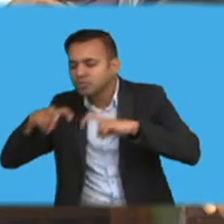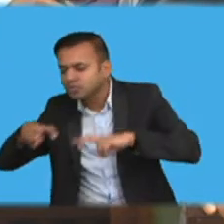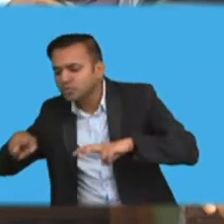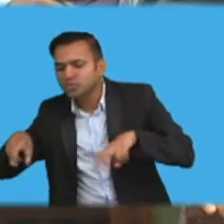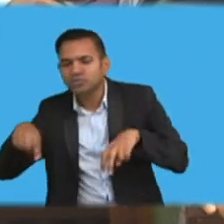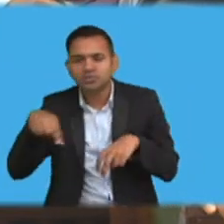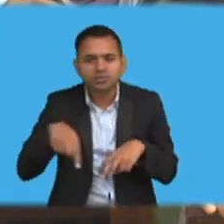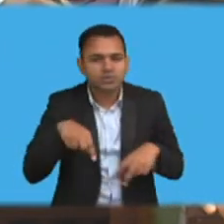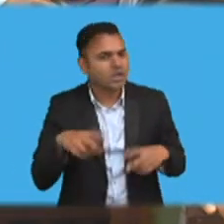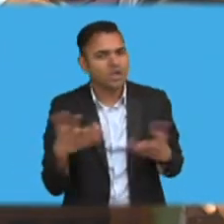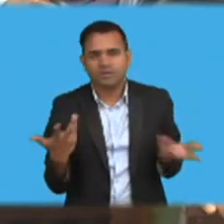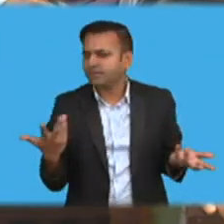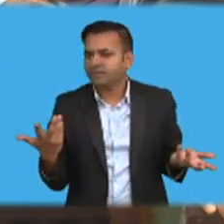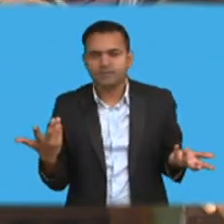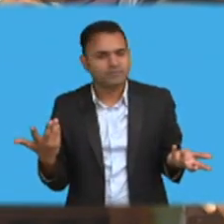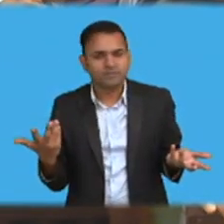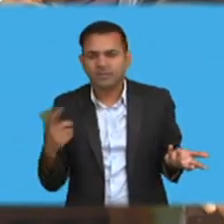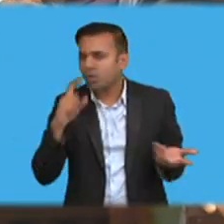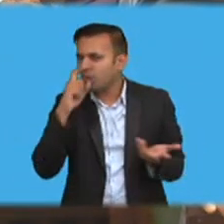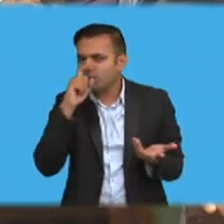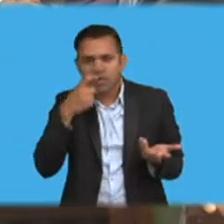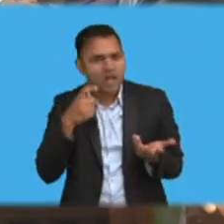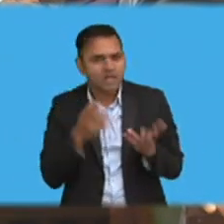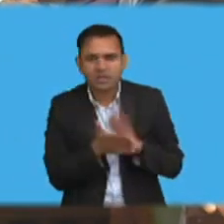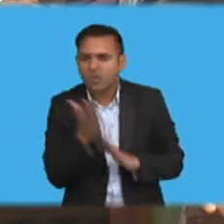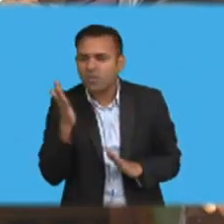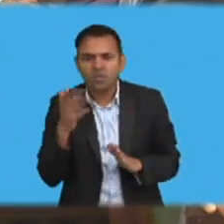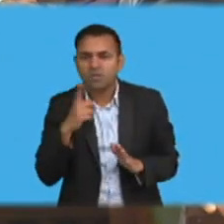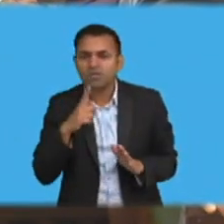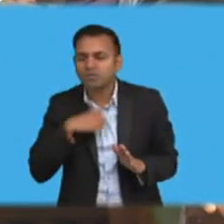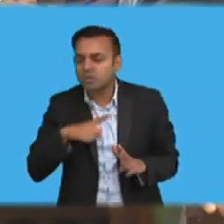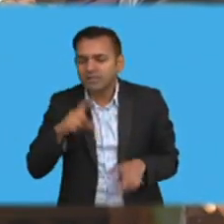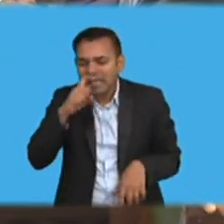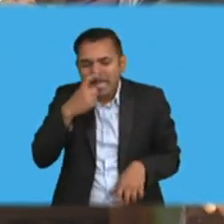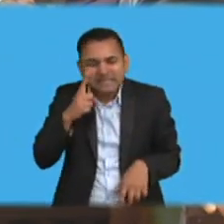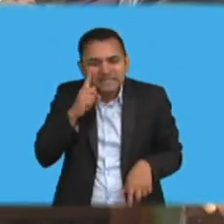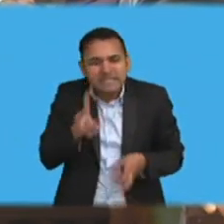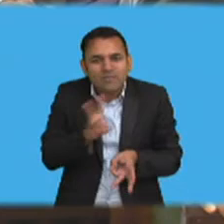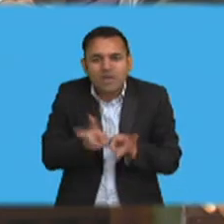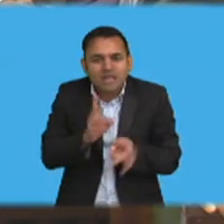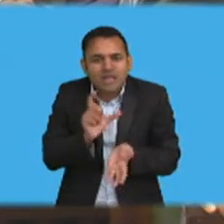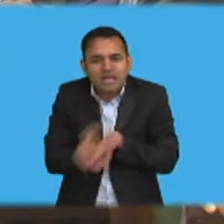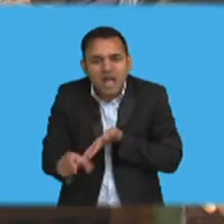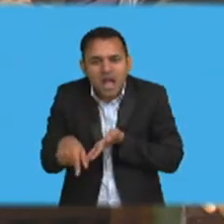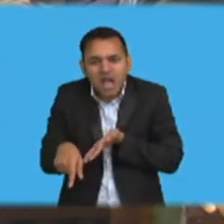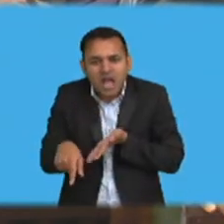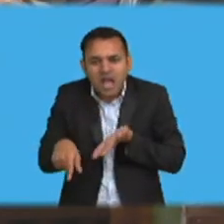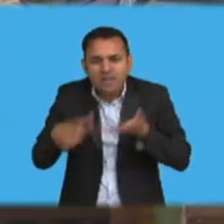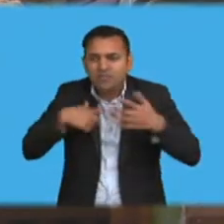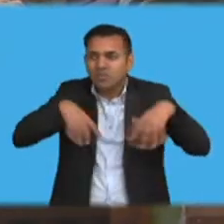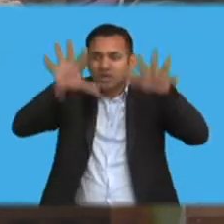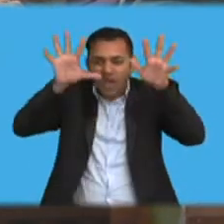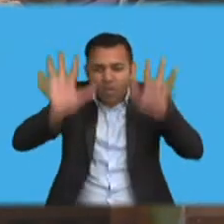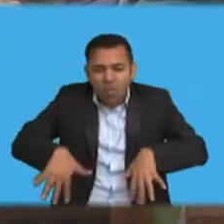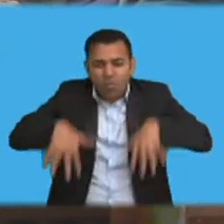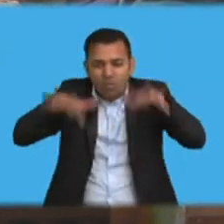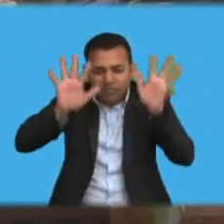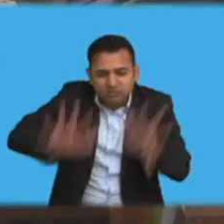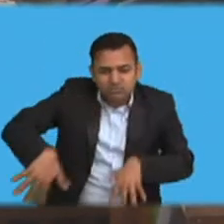aerial search teams out when visibility was almost none. In addition, we do not want to